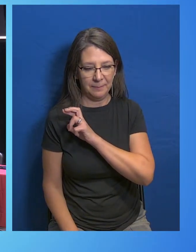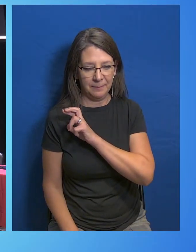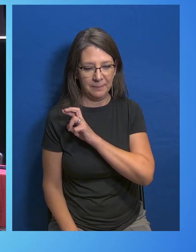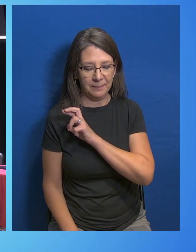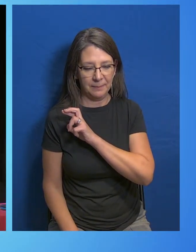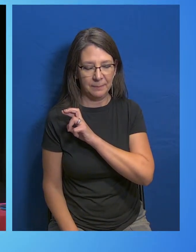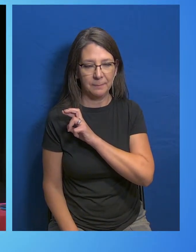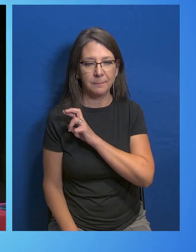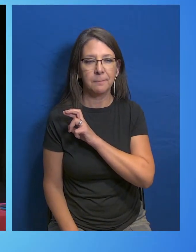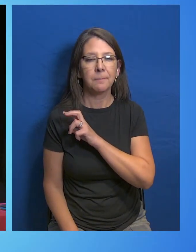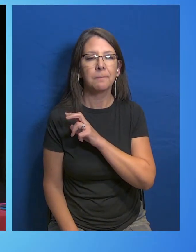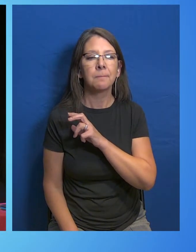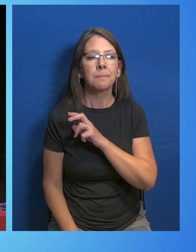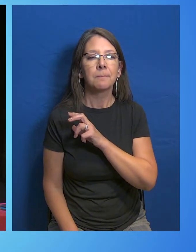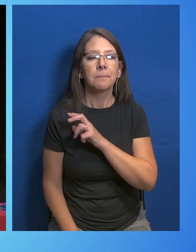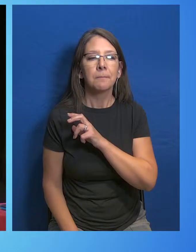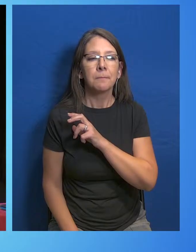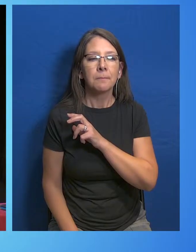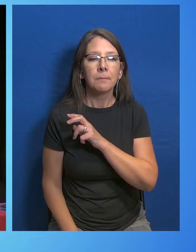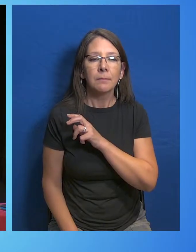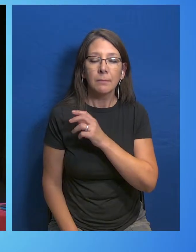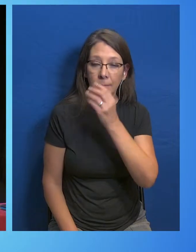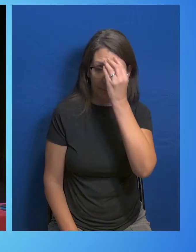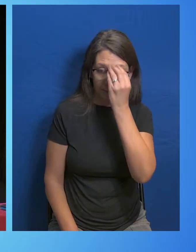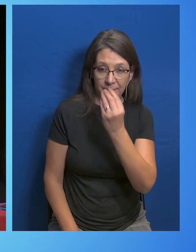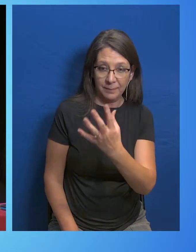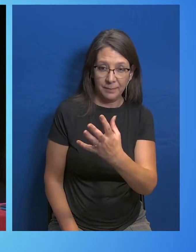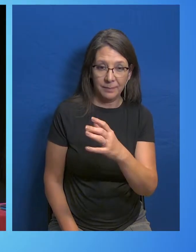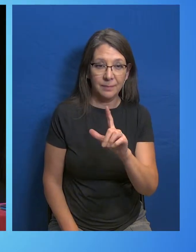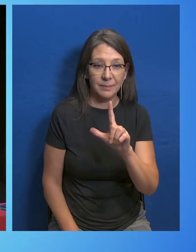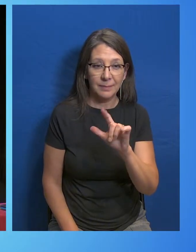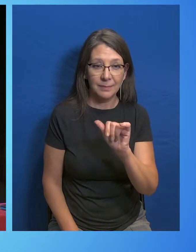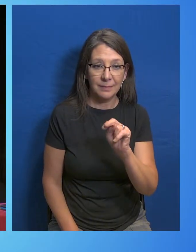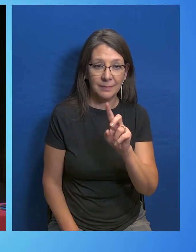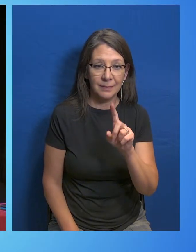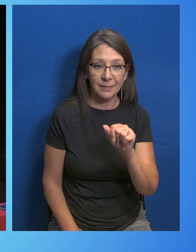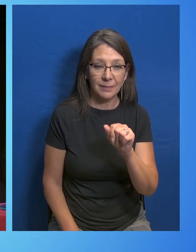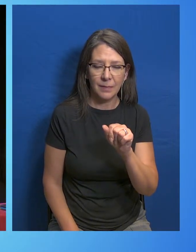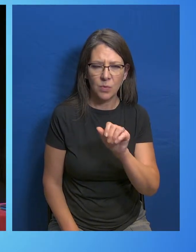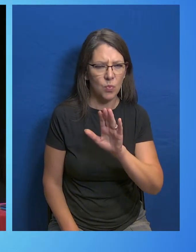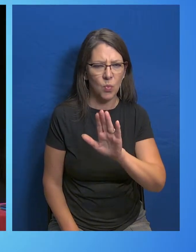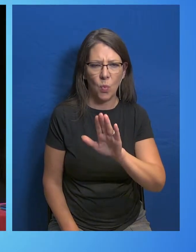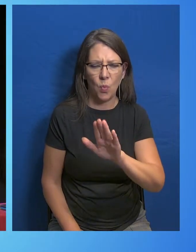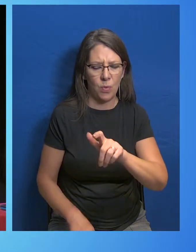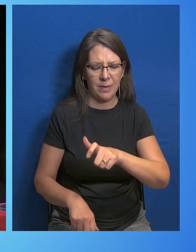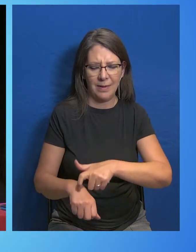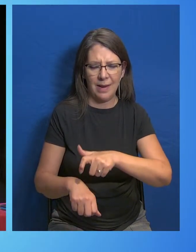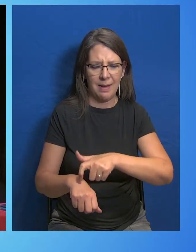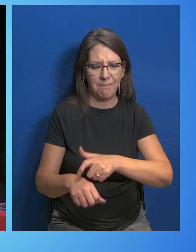I would just like to say, Linda, your term will not be completed